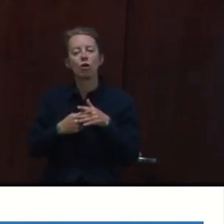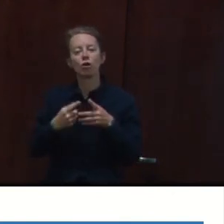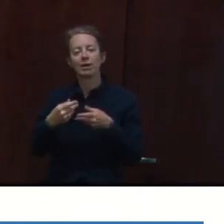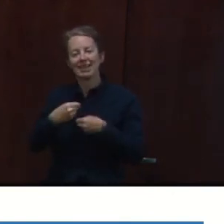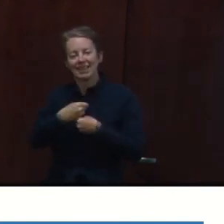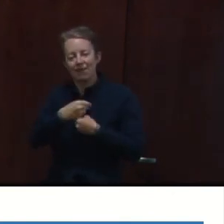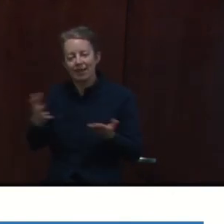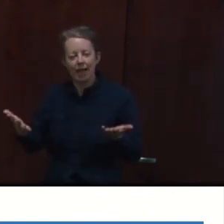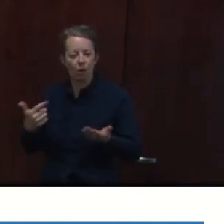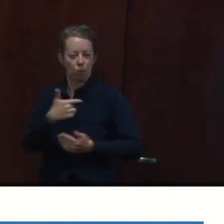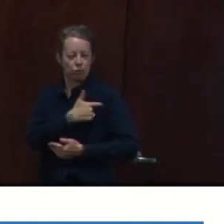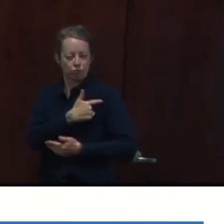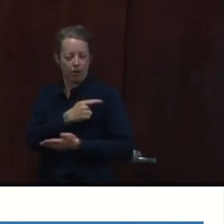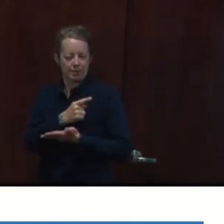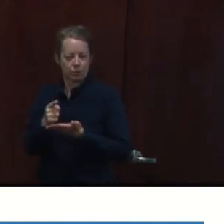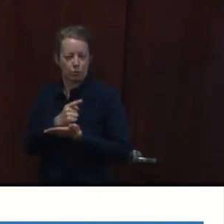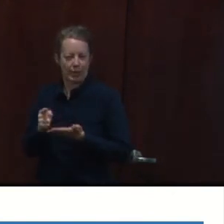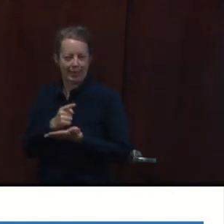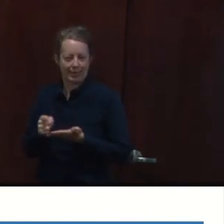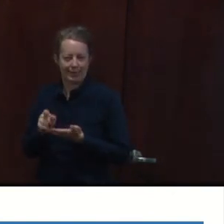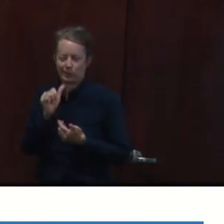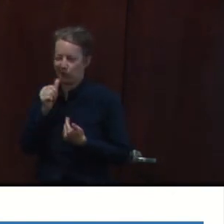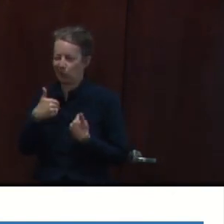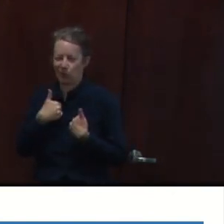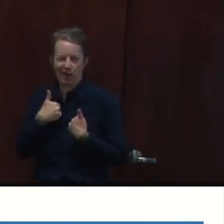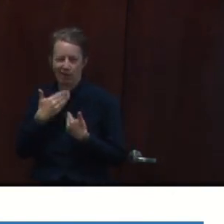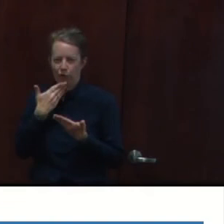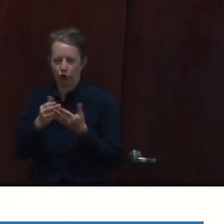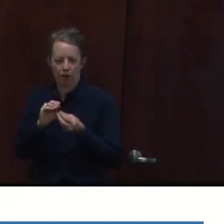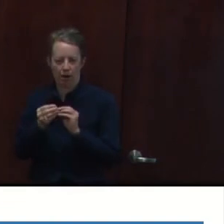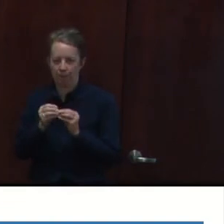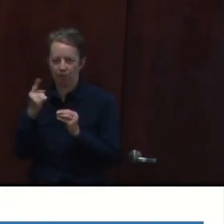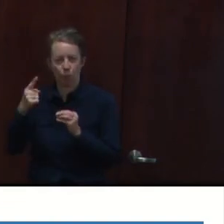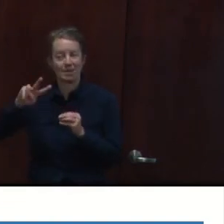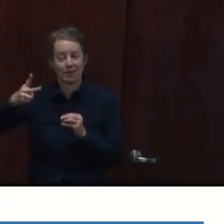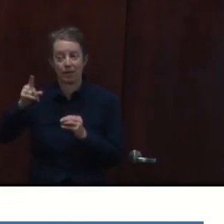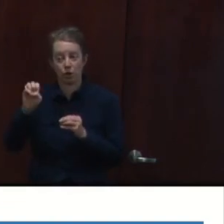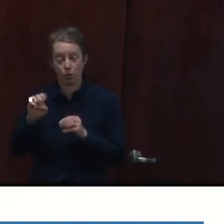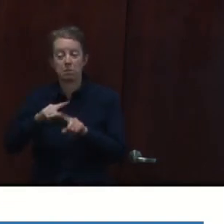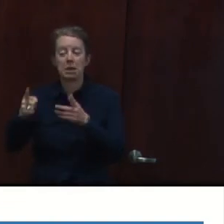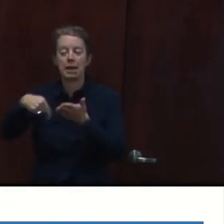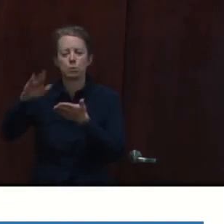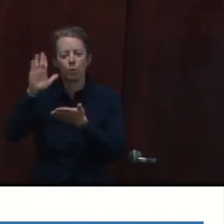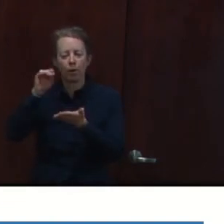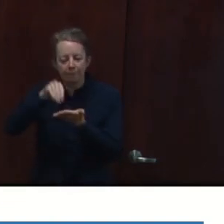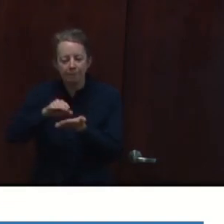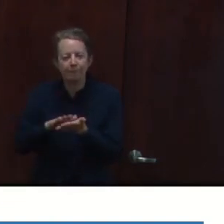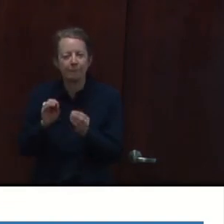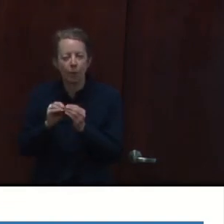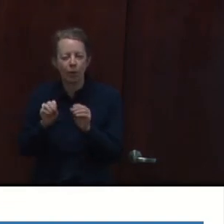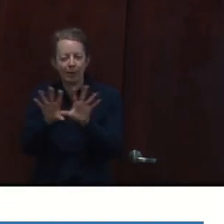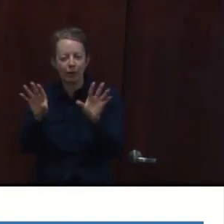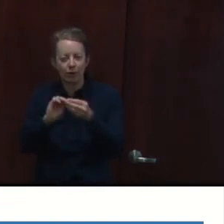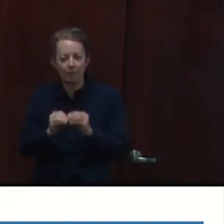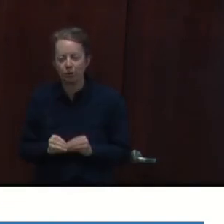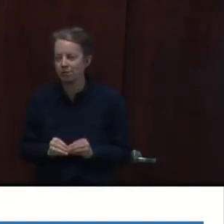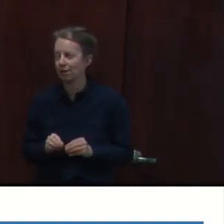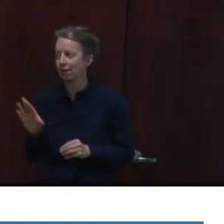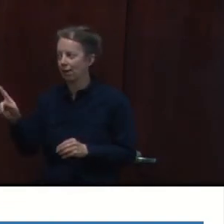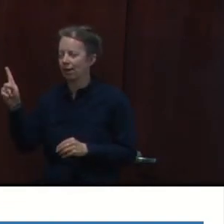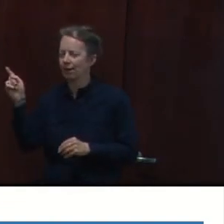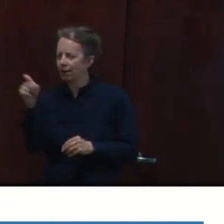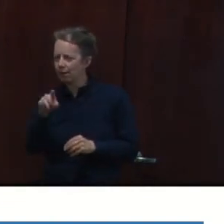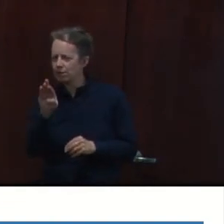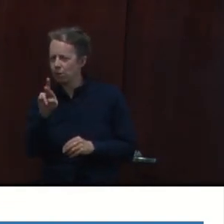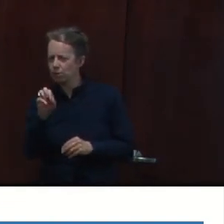week, and so I do not have a good number for that one today, but by next week. Okay, and I'm sorry. I know you've said this. I'm just trying to make sure I'm hearing